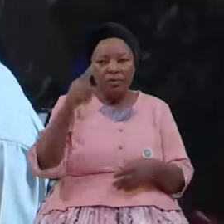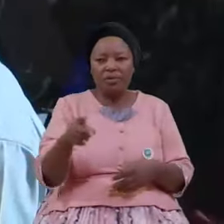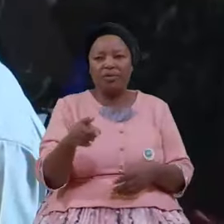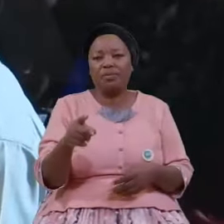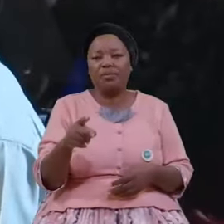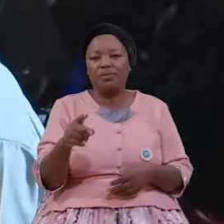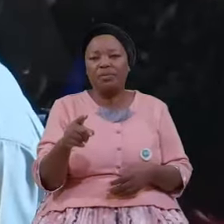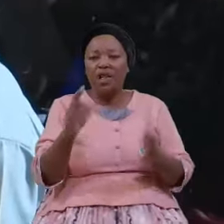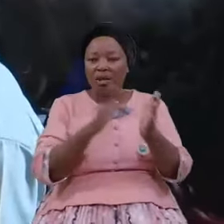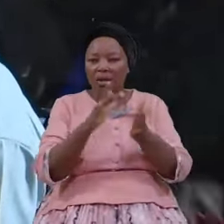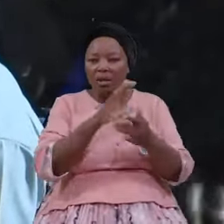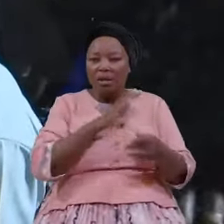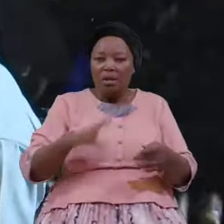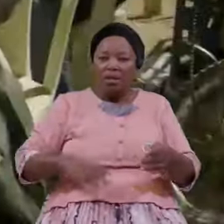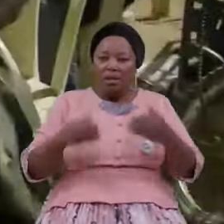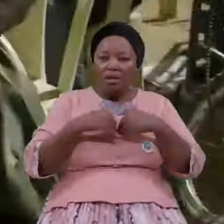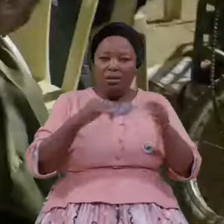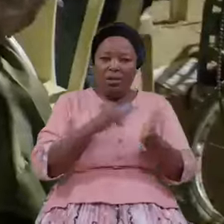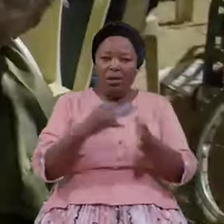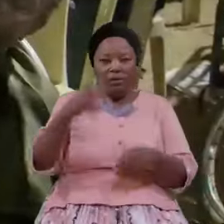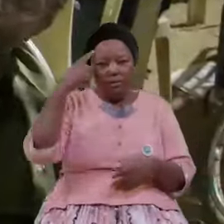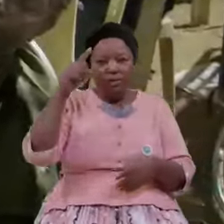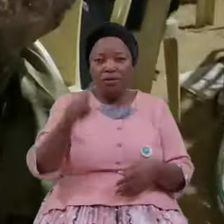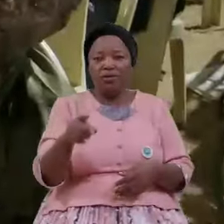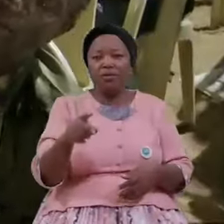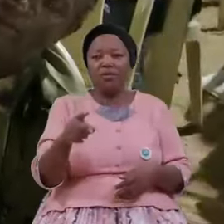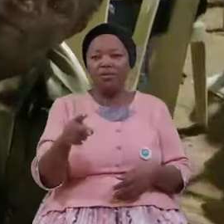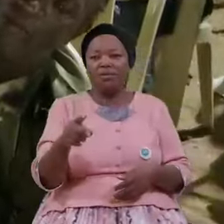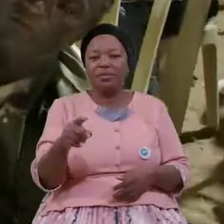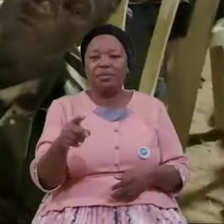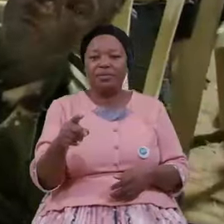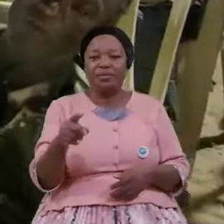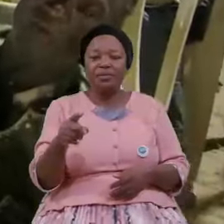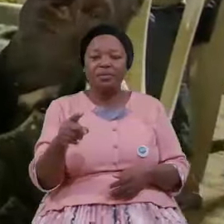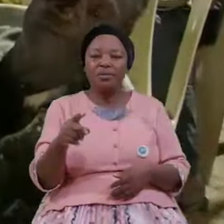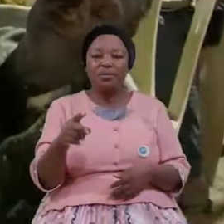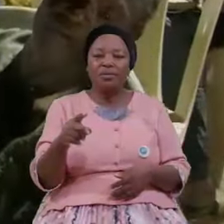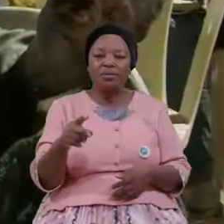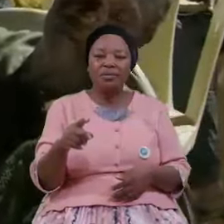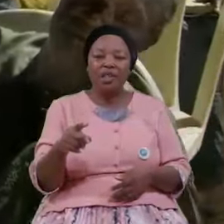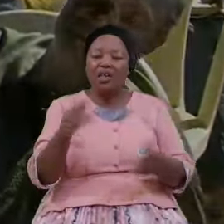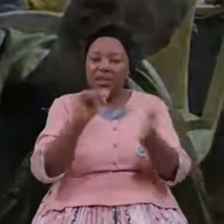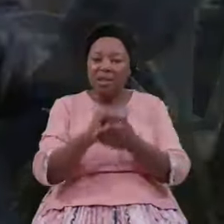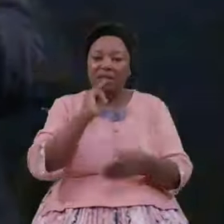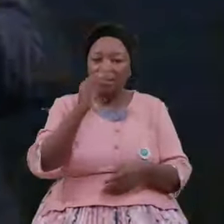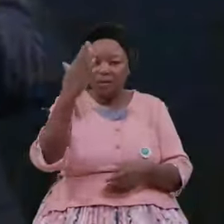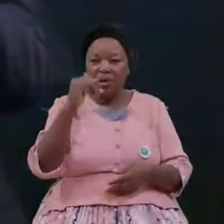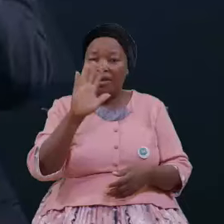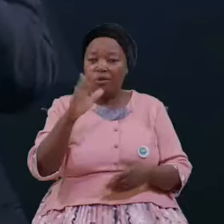He's done that for It's done that for you. That's why your salvation